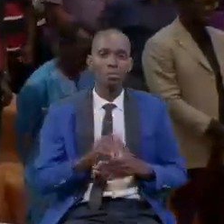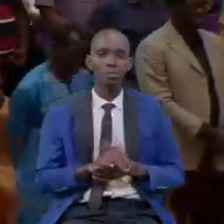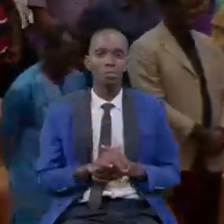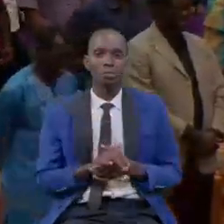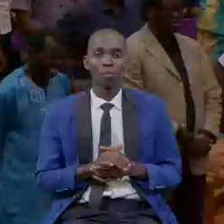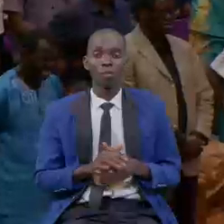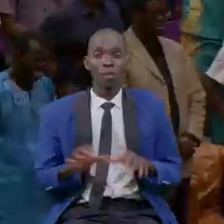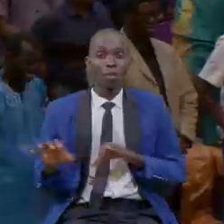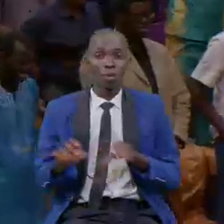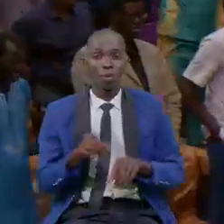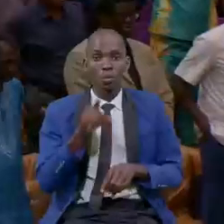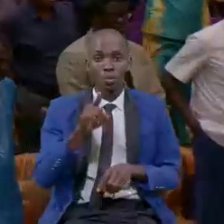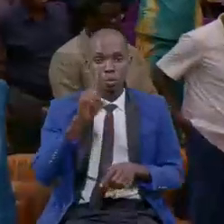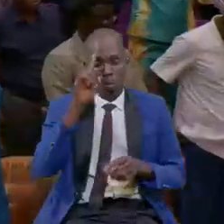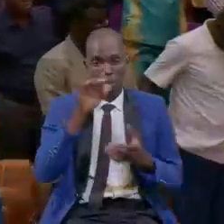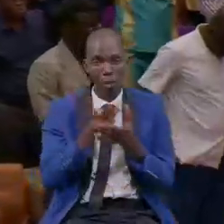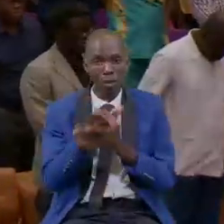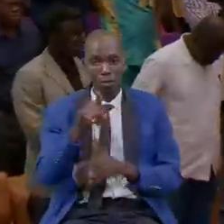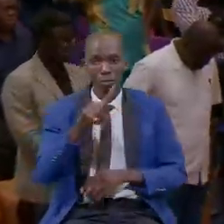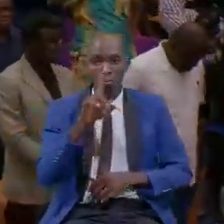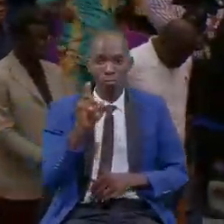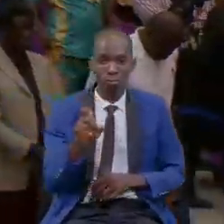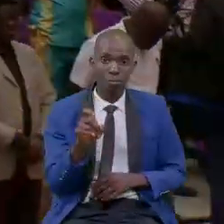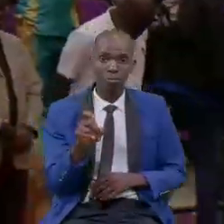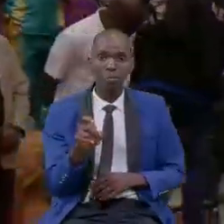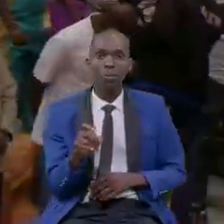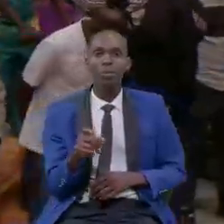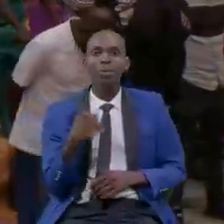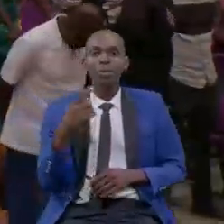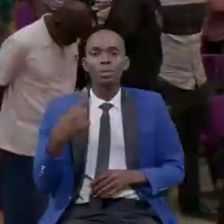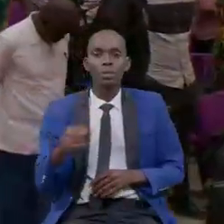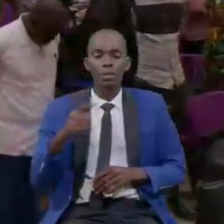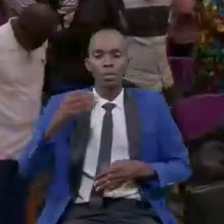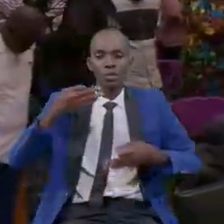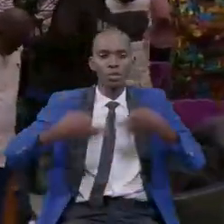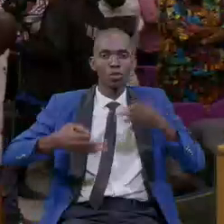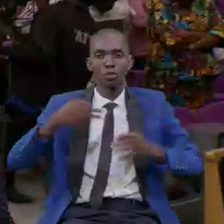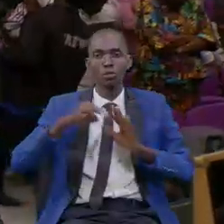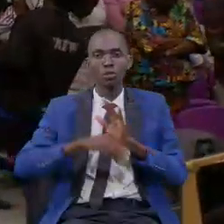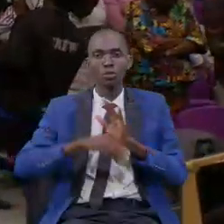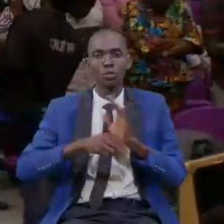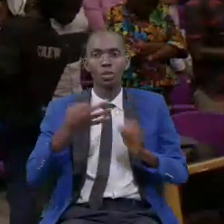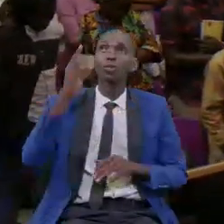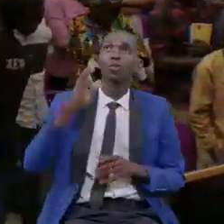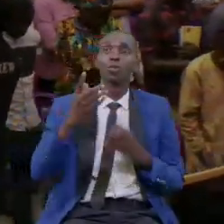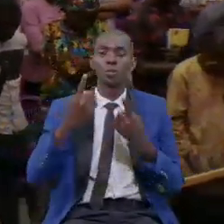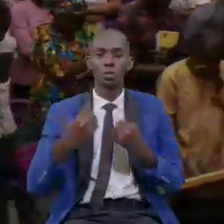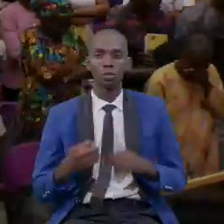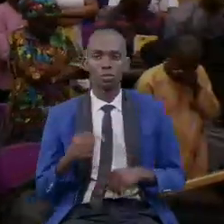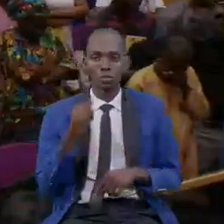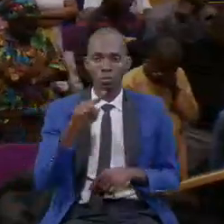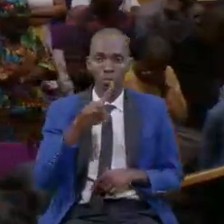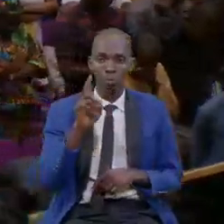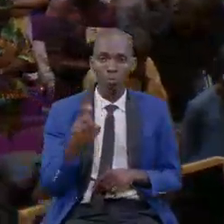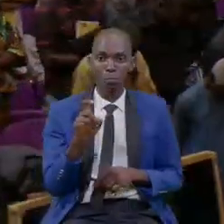Do you believe the judgment of God coming? She